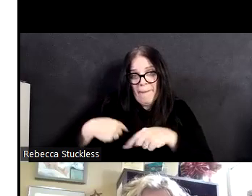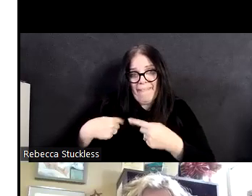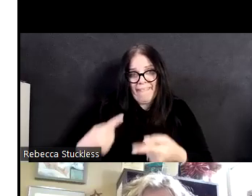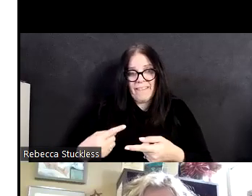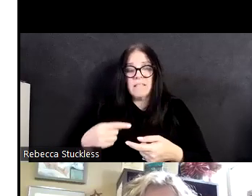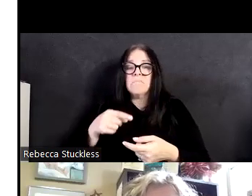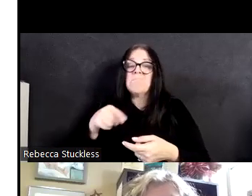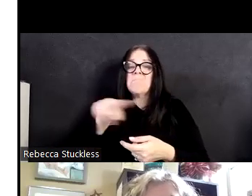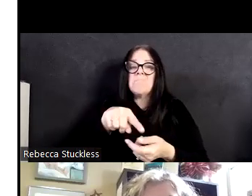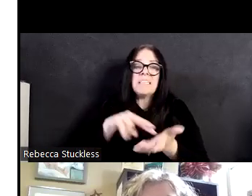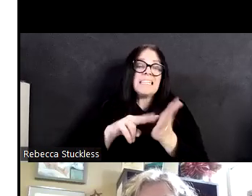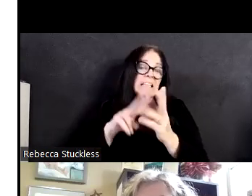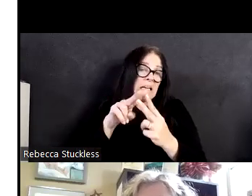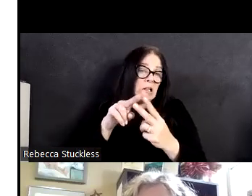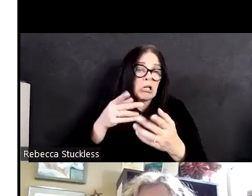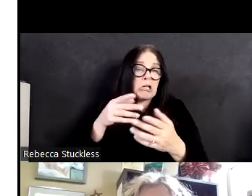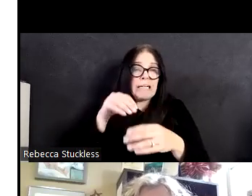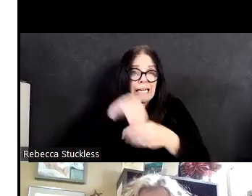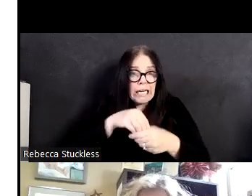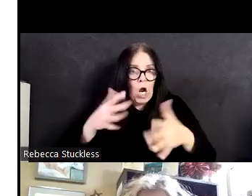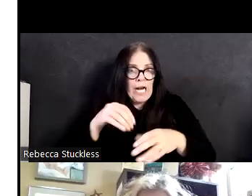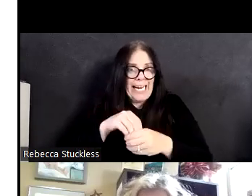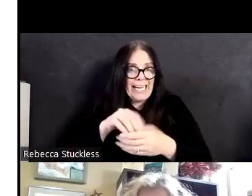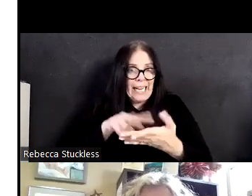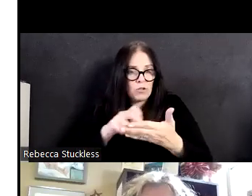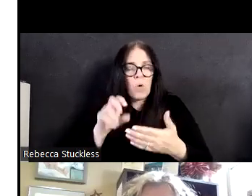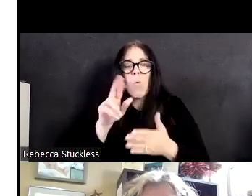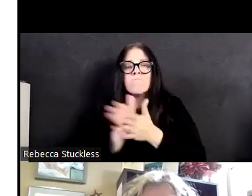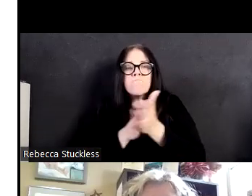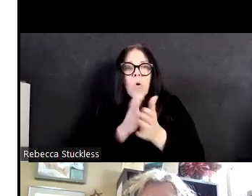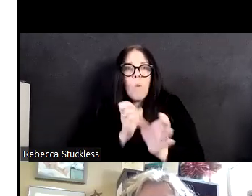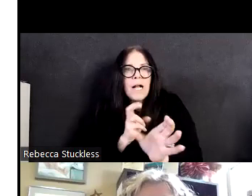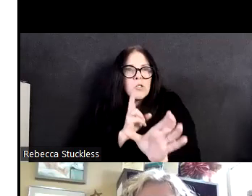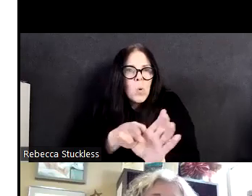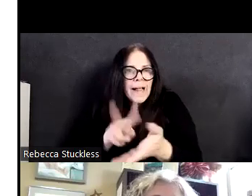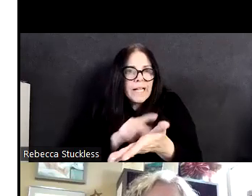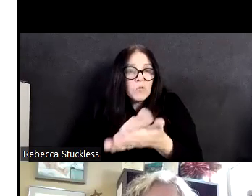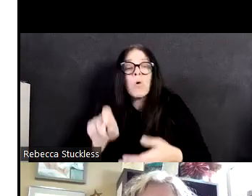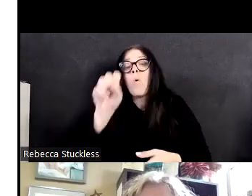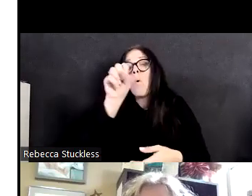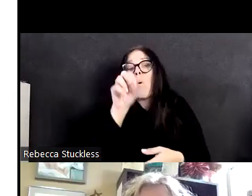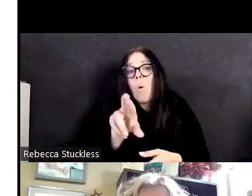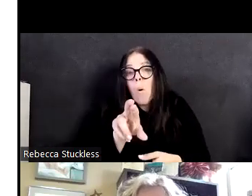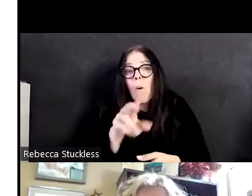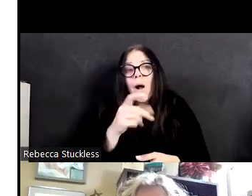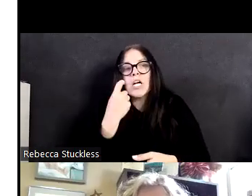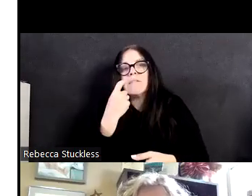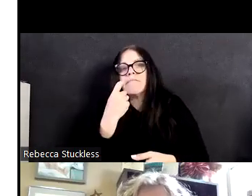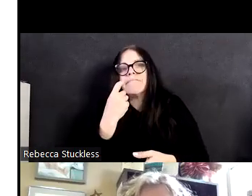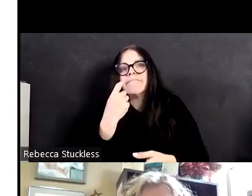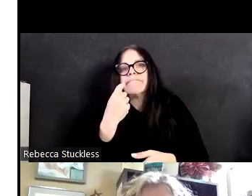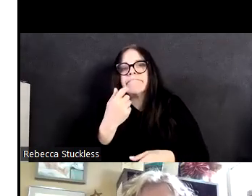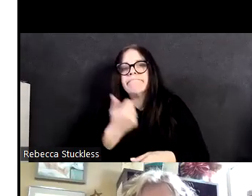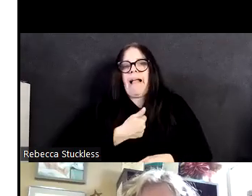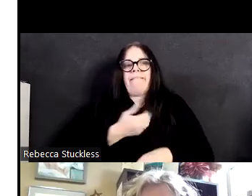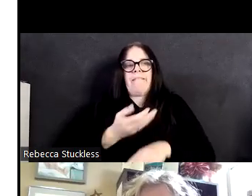currently enrolled in literacy programs or interested in getting enrolled into literacy programs, or they are just upgrading for their own